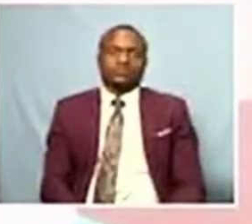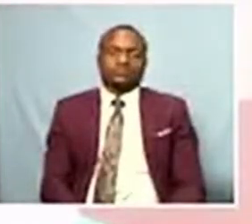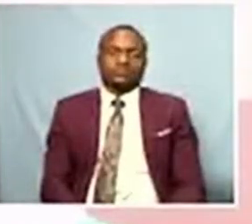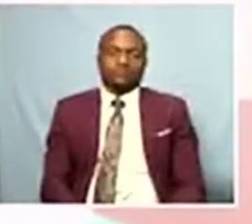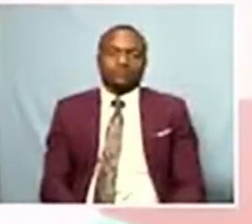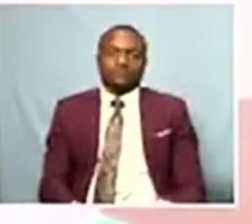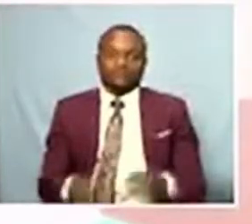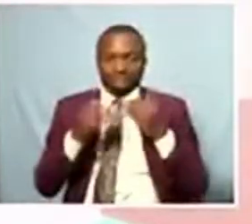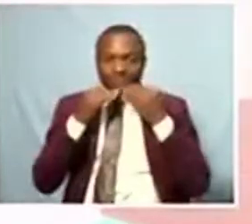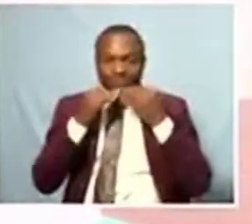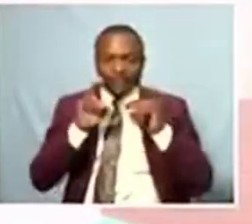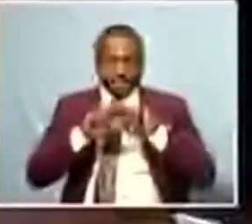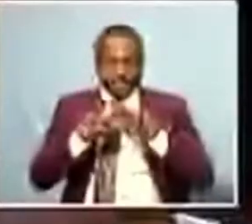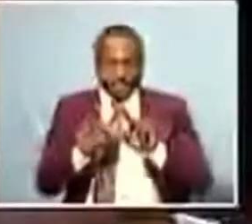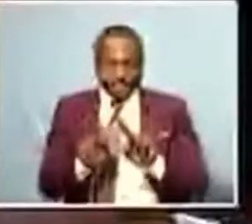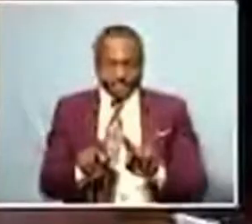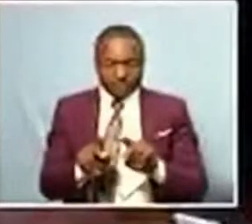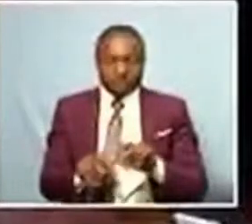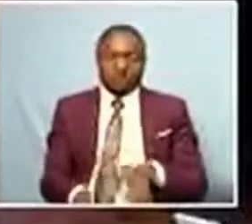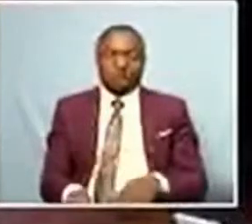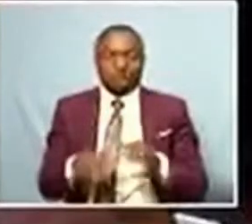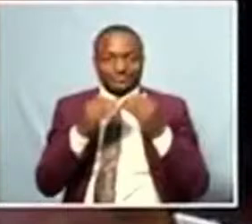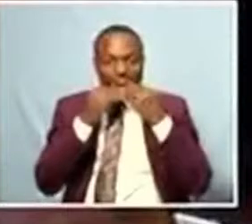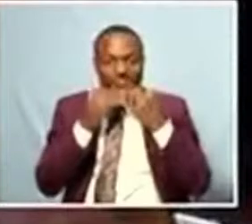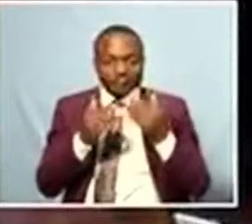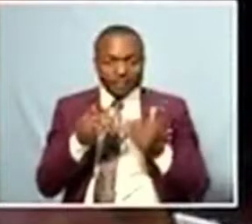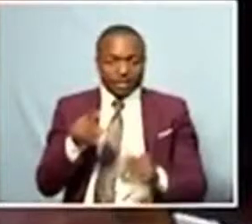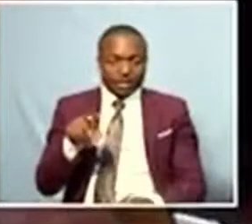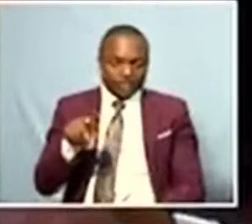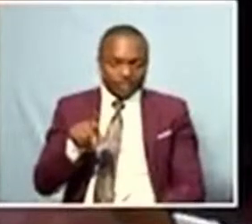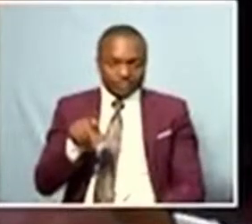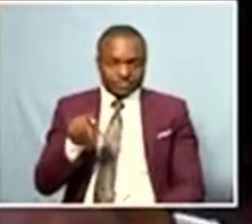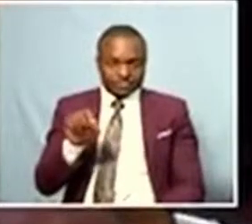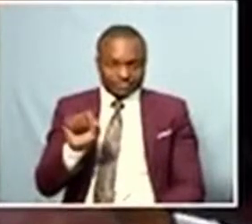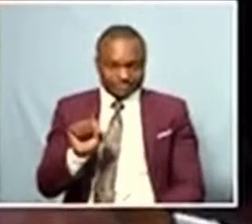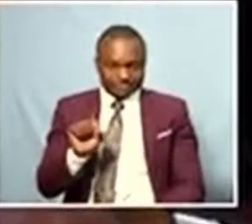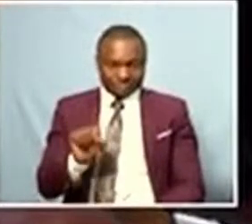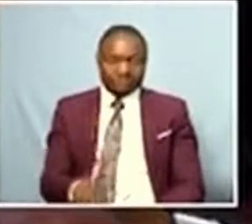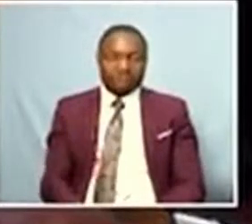Thank you very much, Chair, and thank you so much, PS.